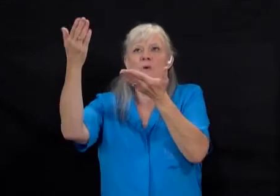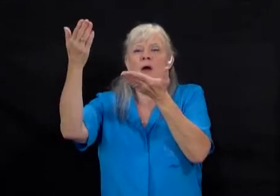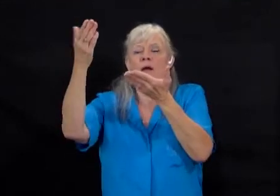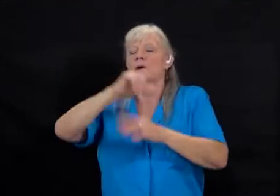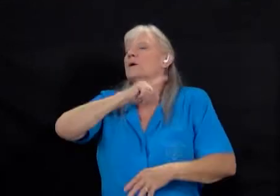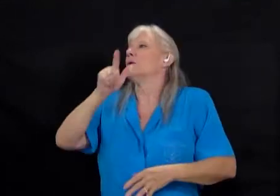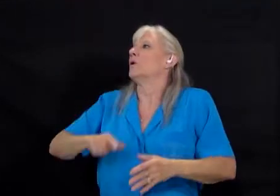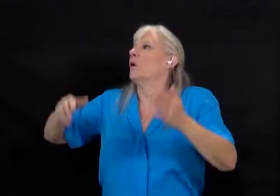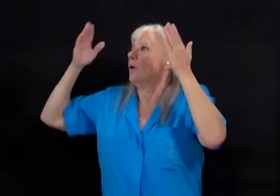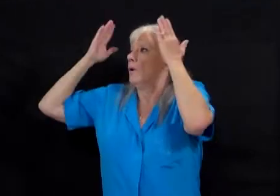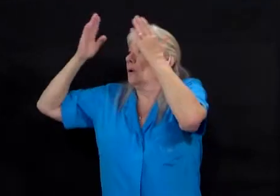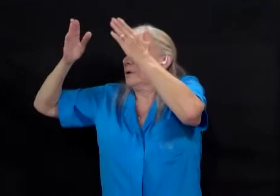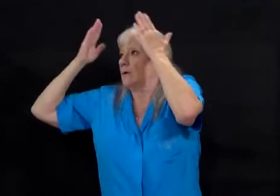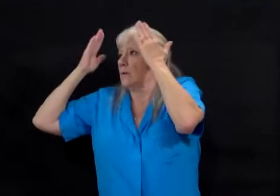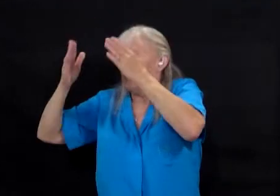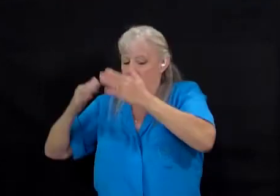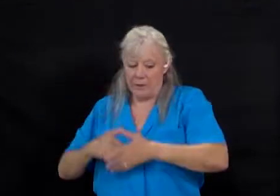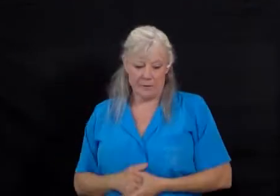to the Lord.